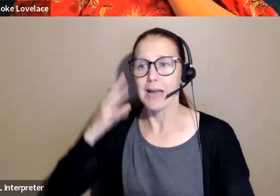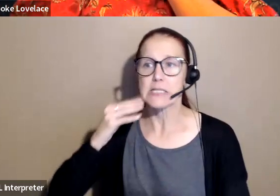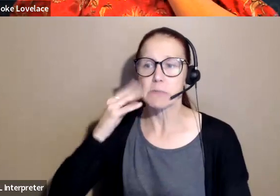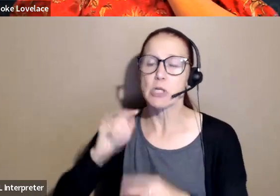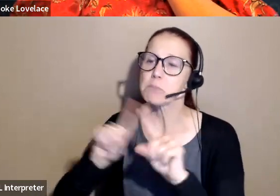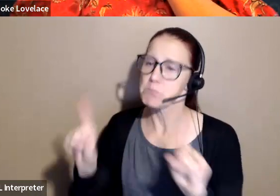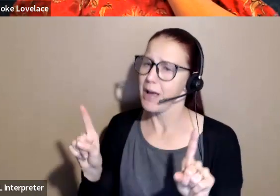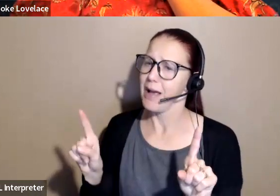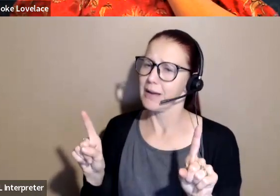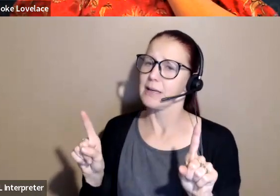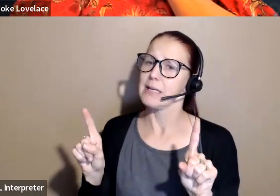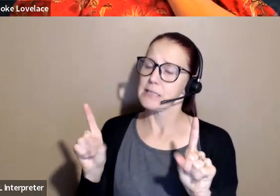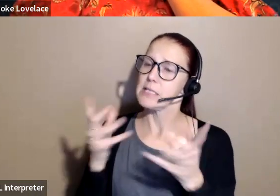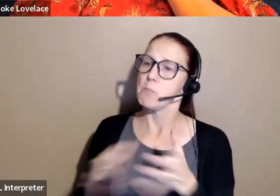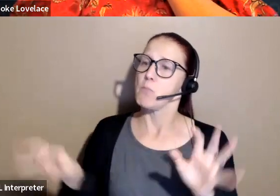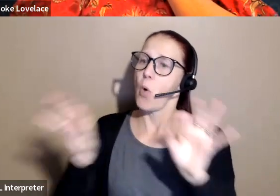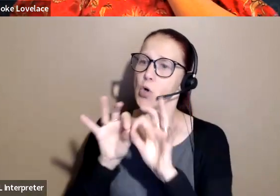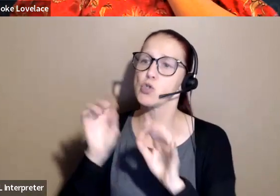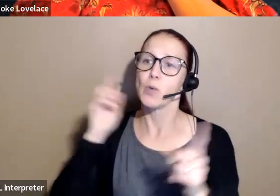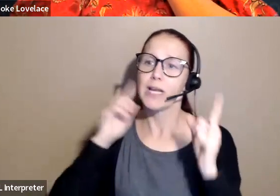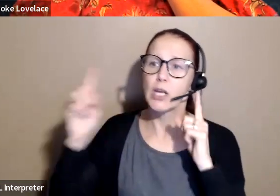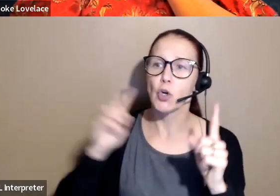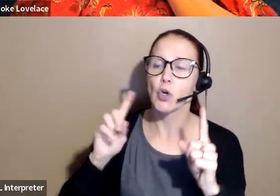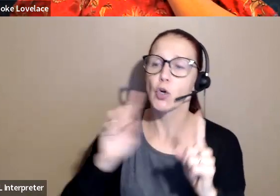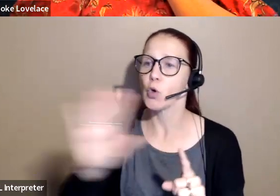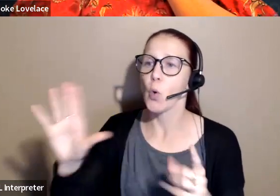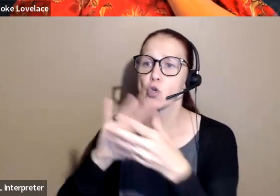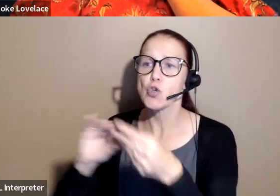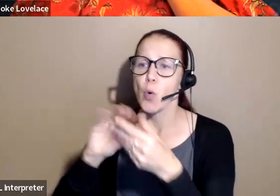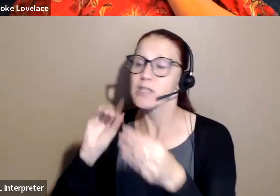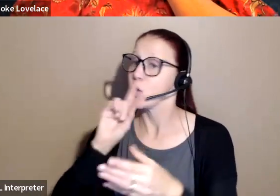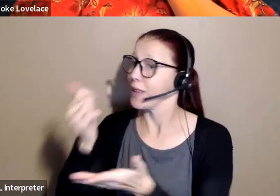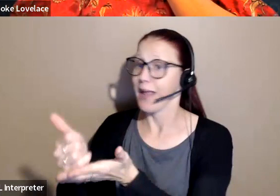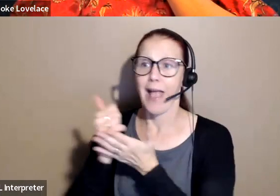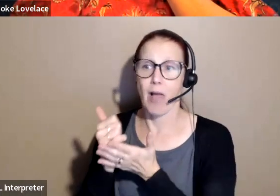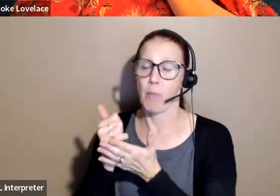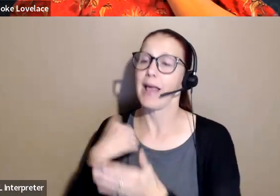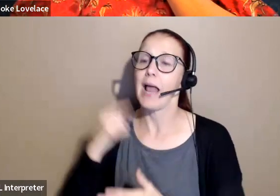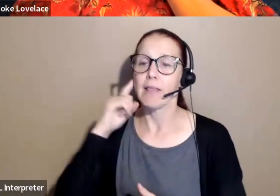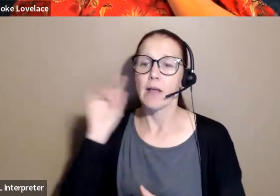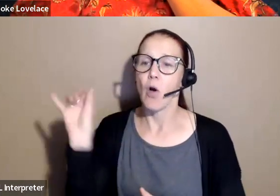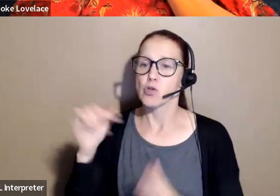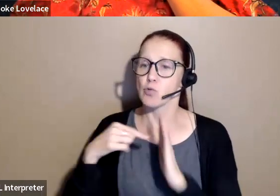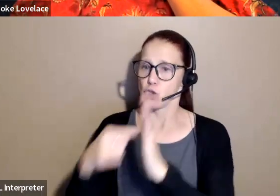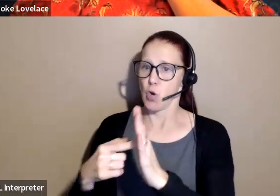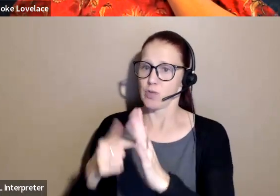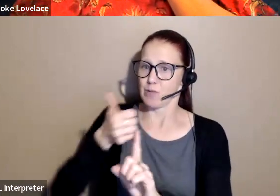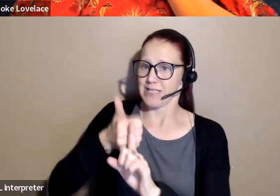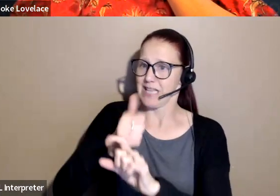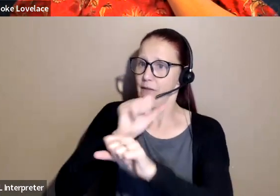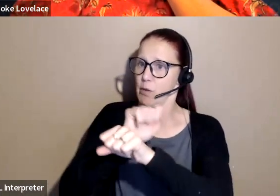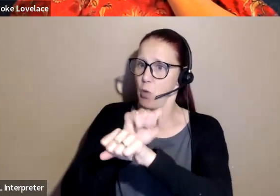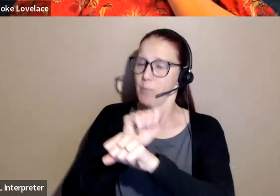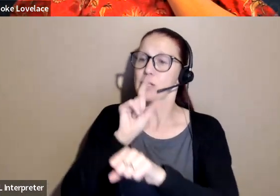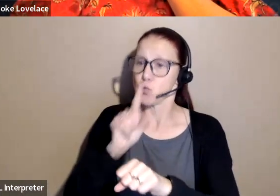but these stories really help us. And I think it also shows how self-employment is a real